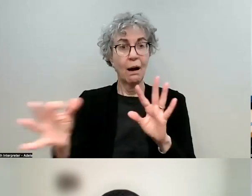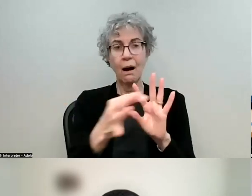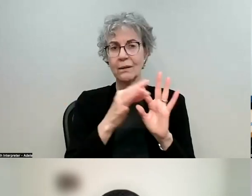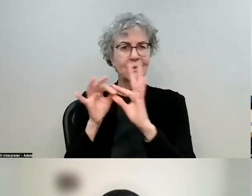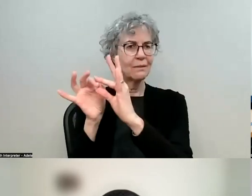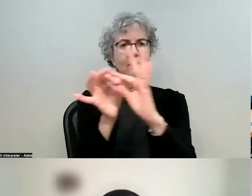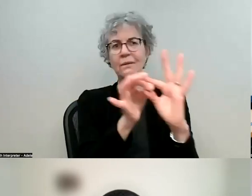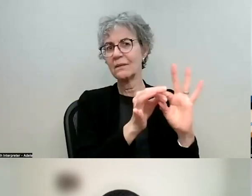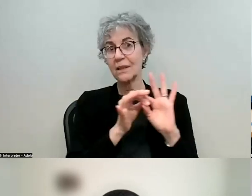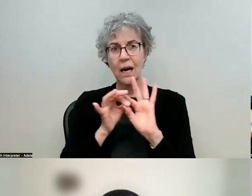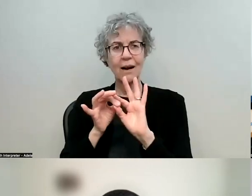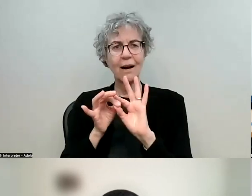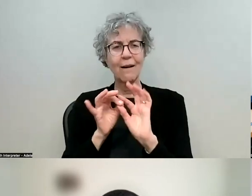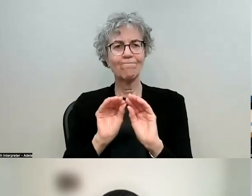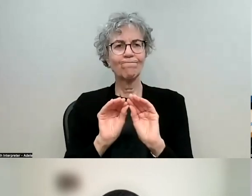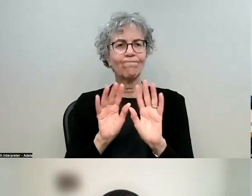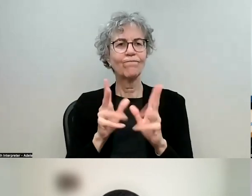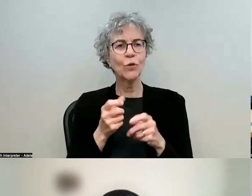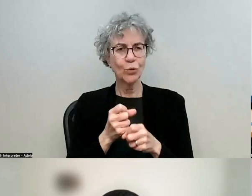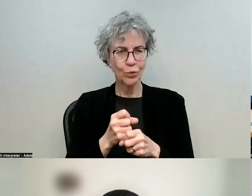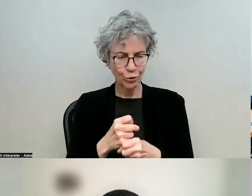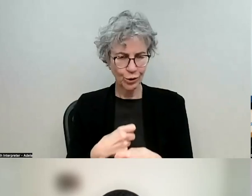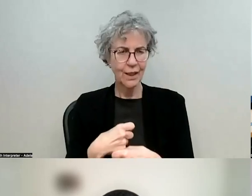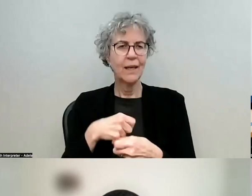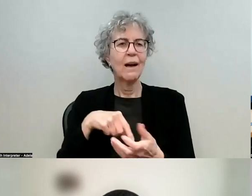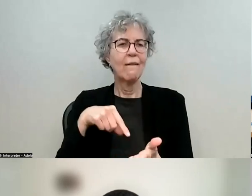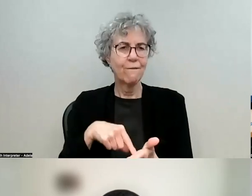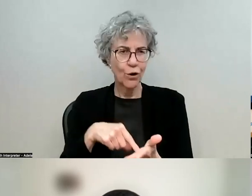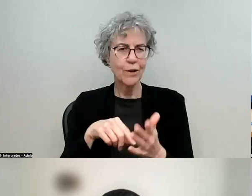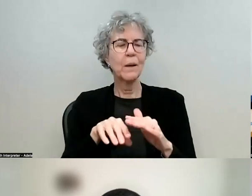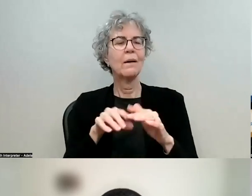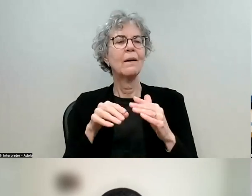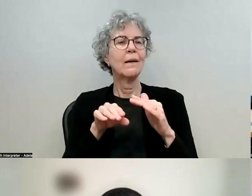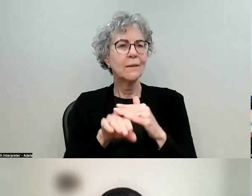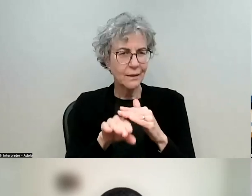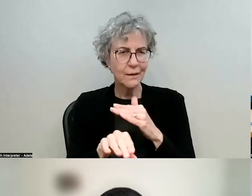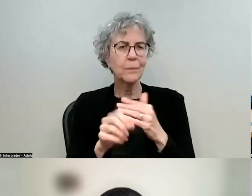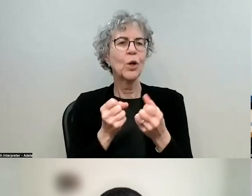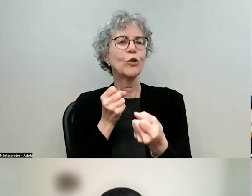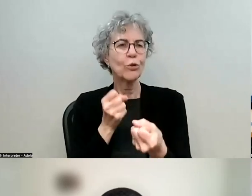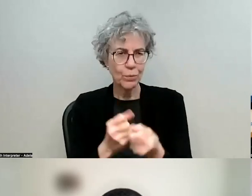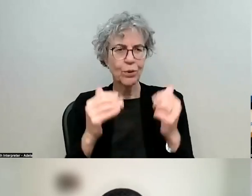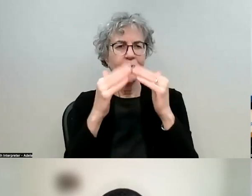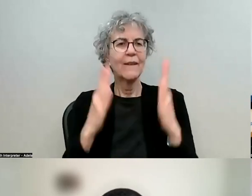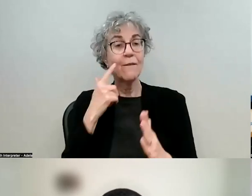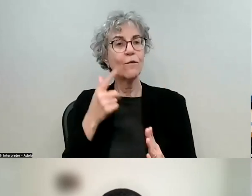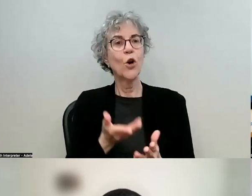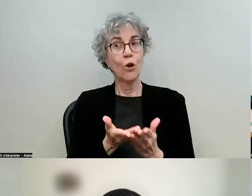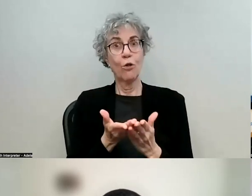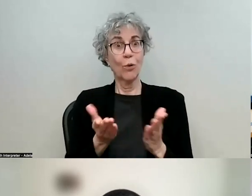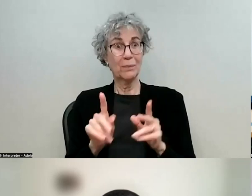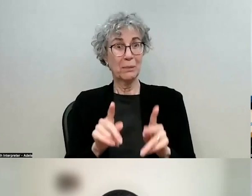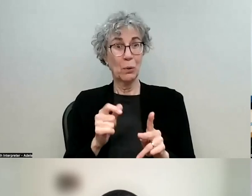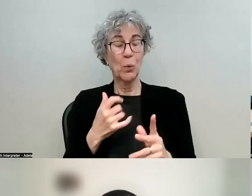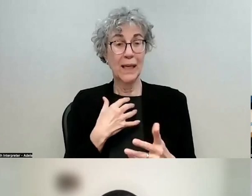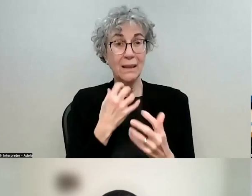to create affordable, accessible, supported housing for the people we care about in the broader community, right?